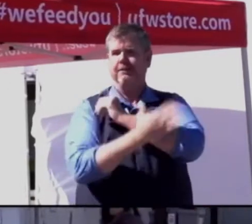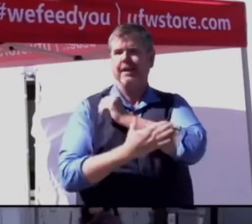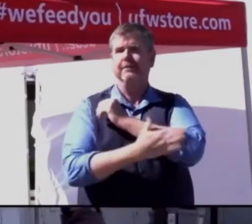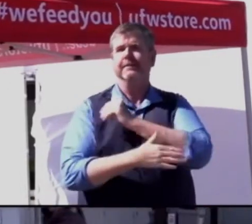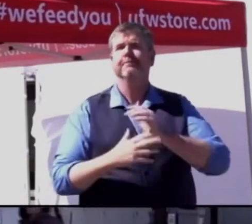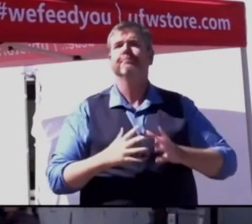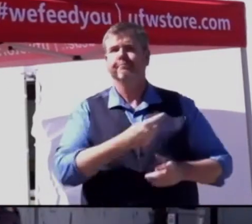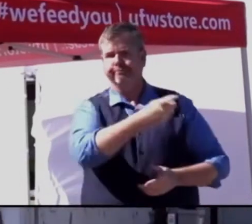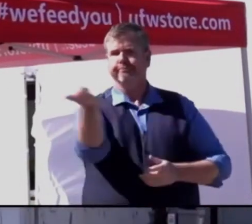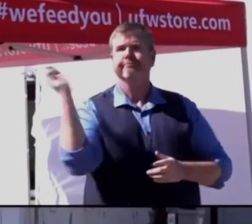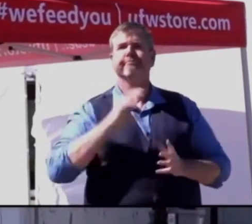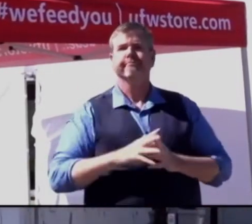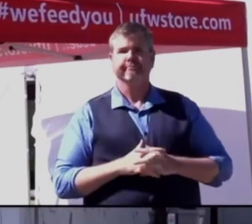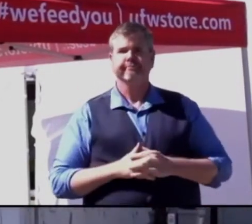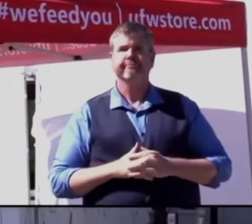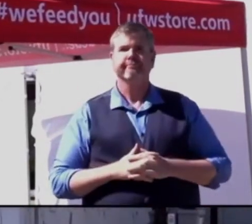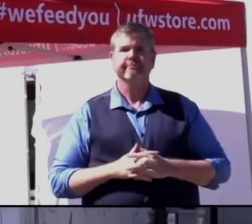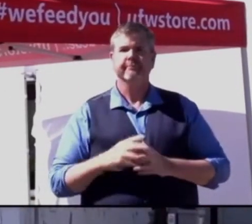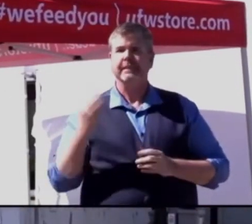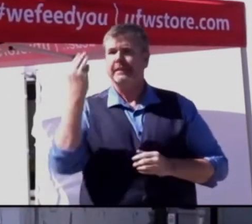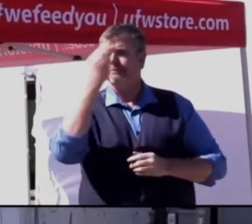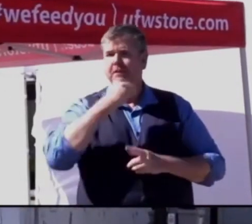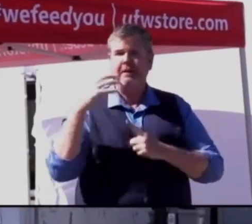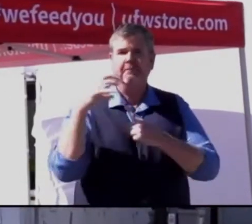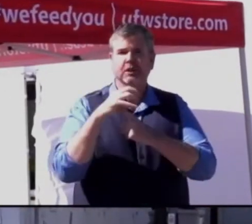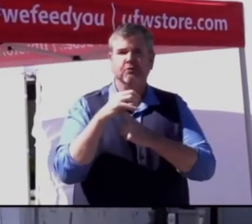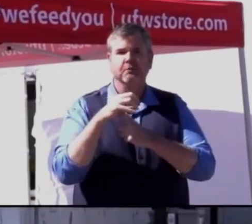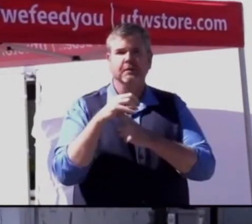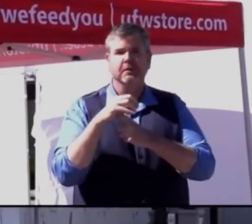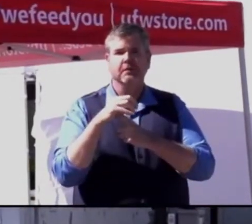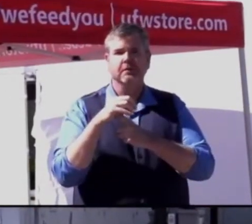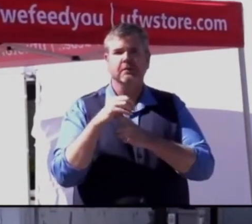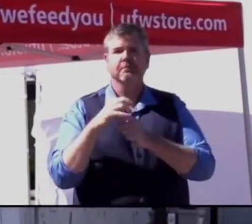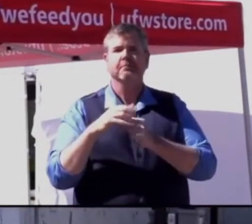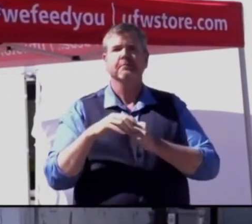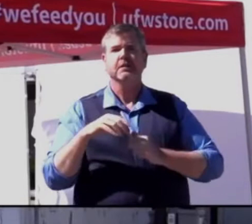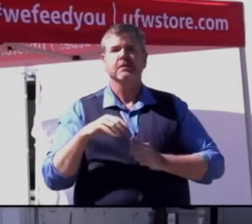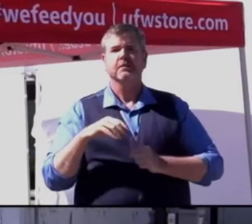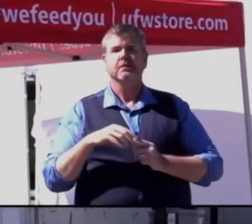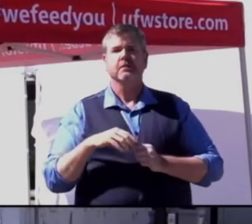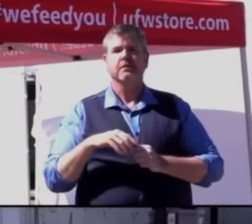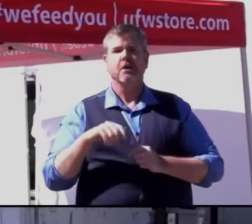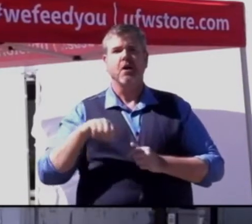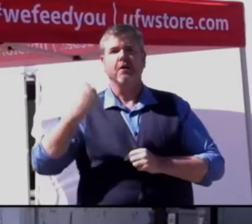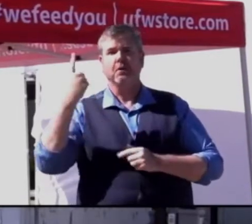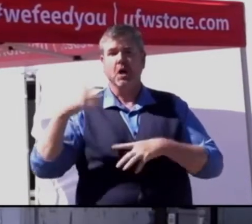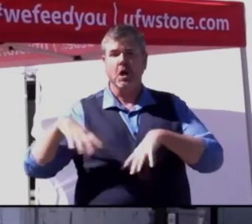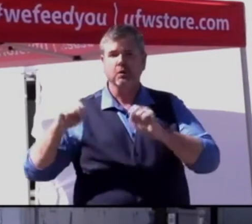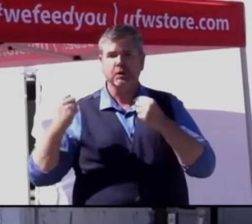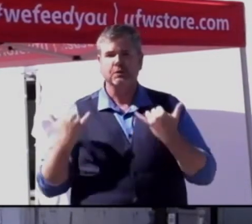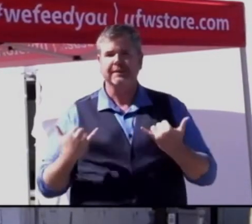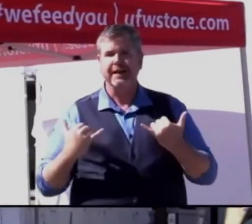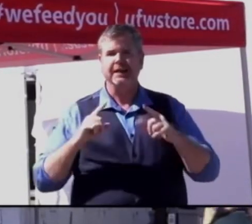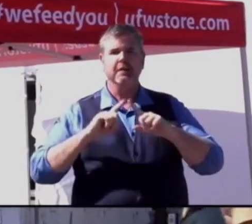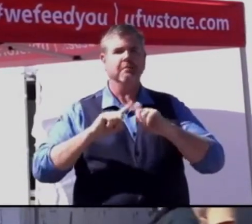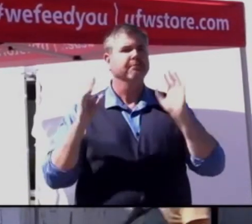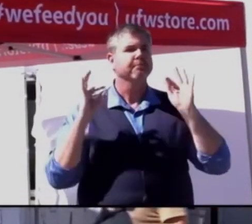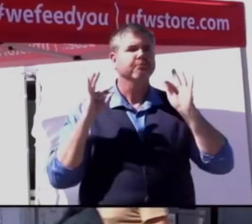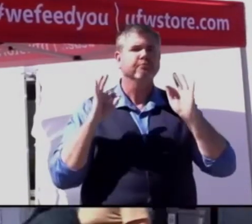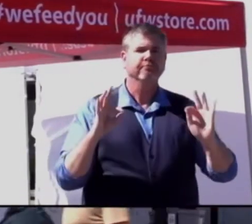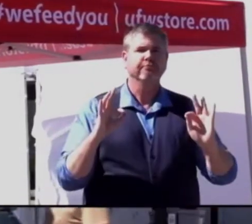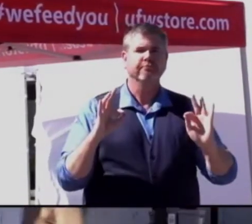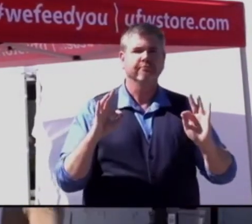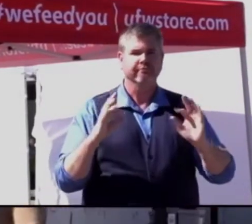Monterey Mushrooms is not only hosting today, but they are also showing the example of an